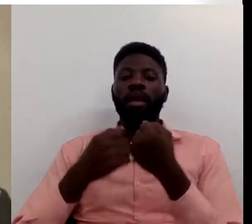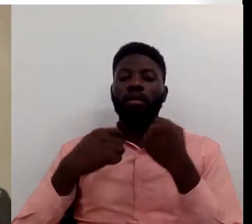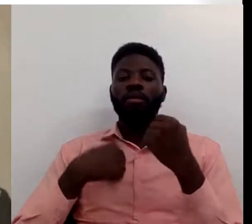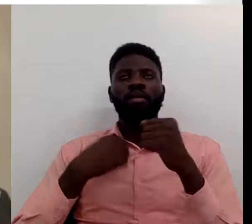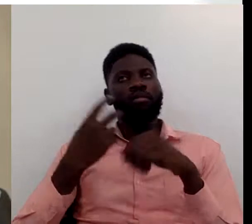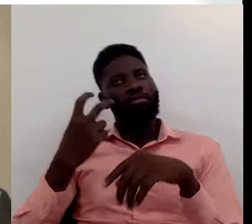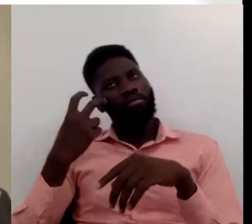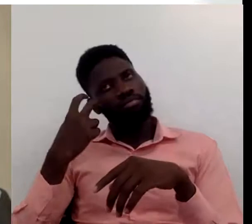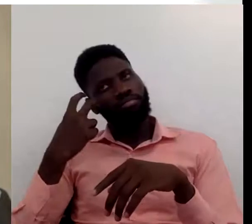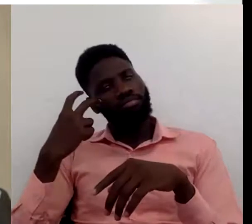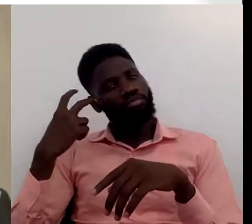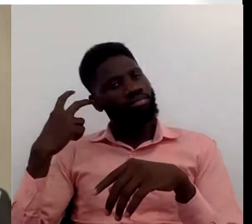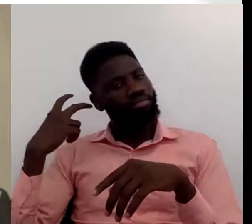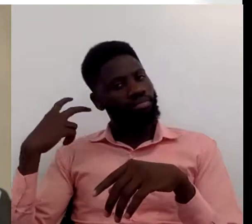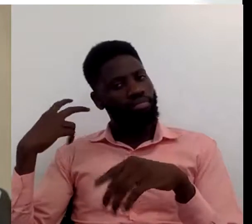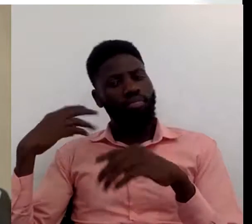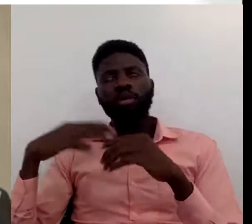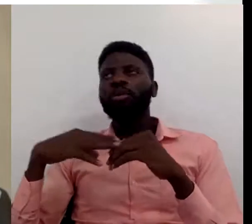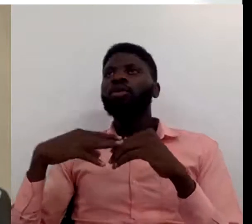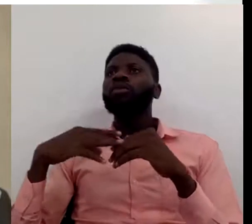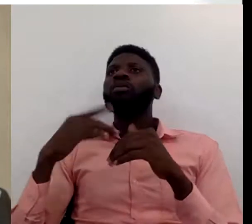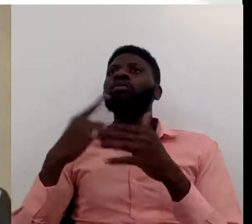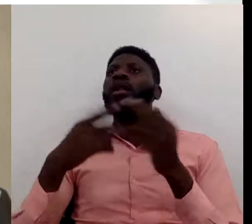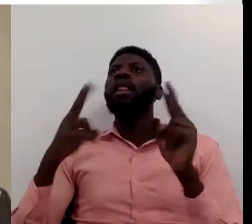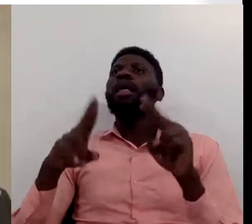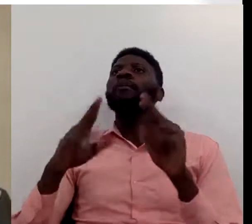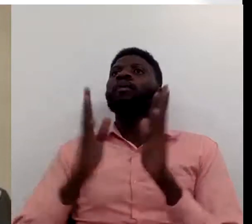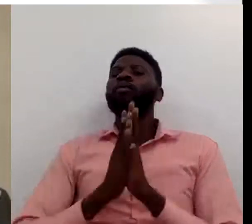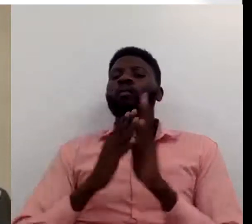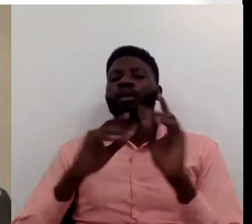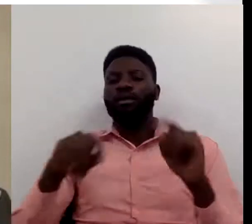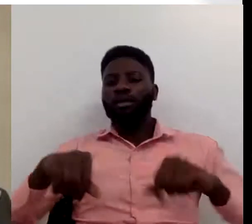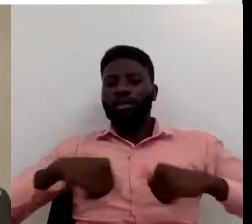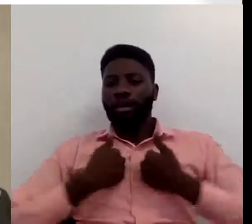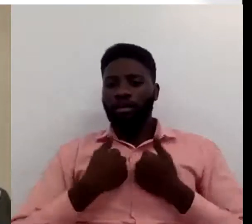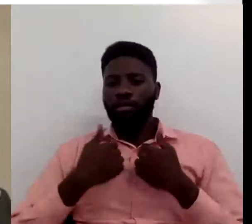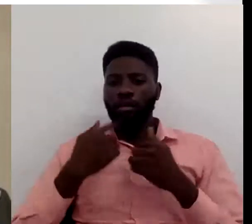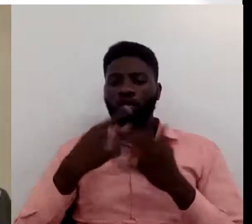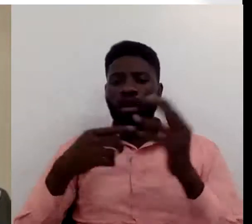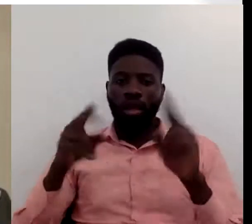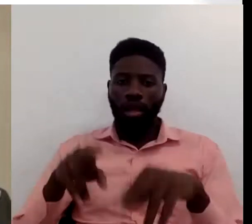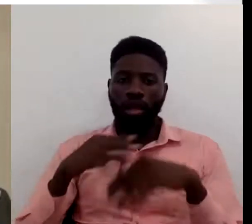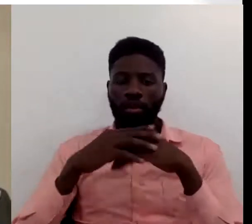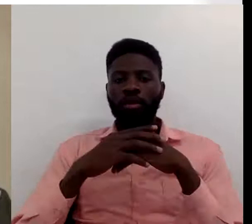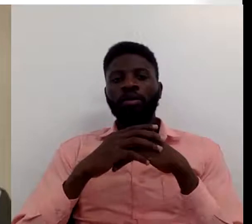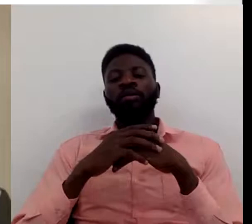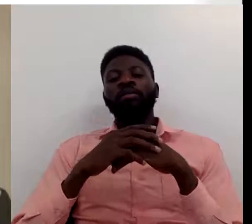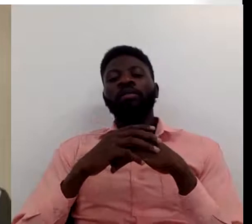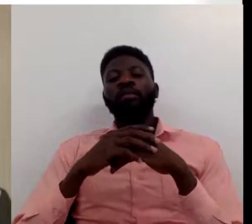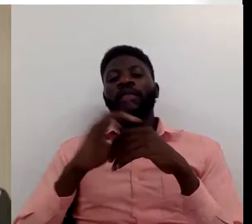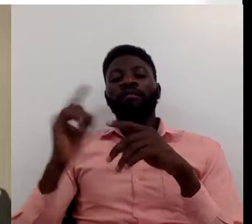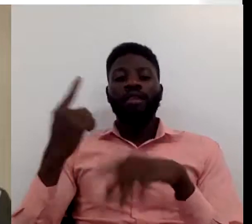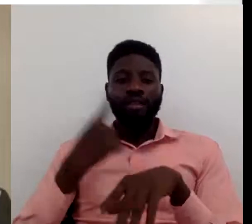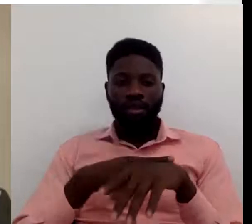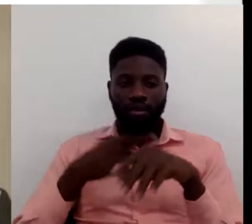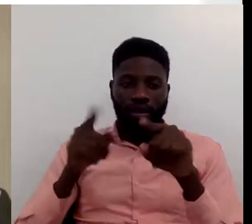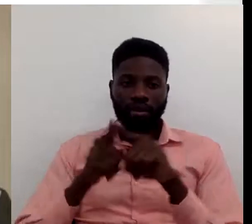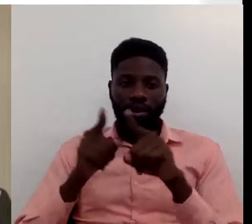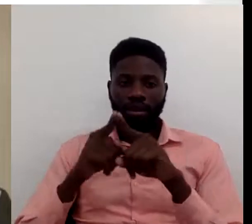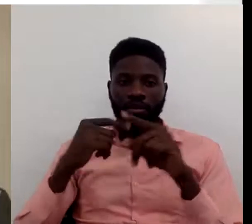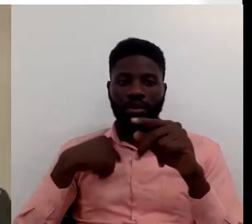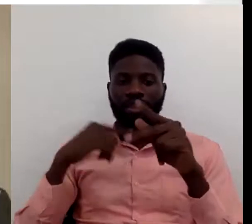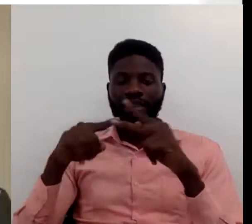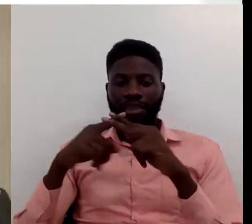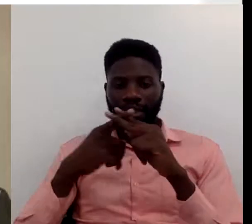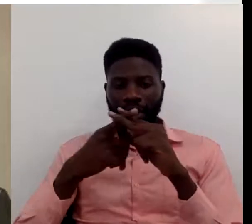on, you know, what's going on with myself, really reflected. And it's the first time when I've really started trying to